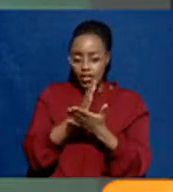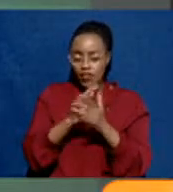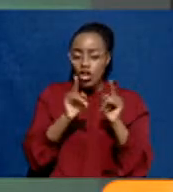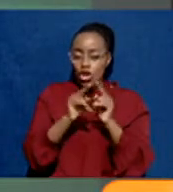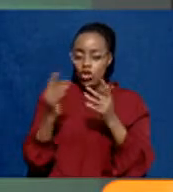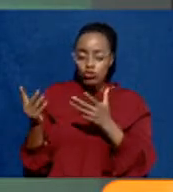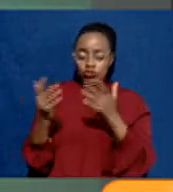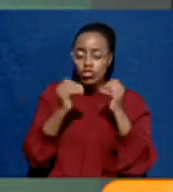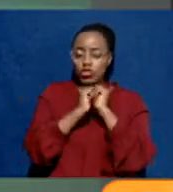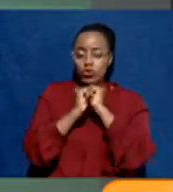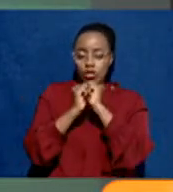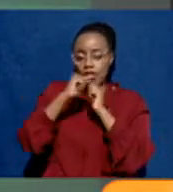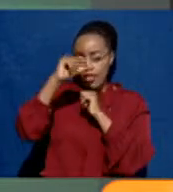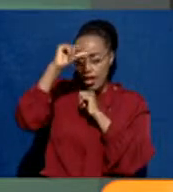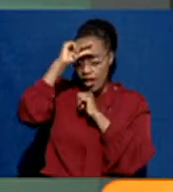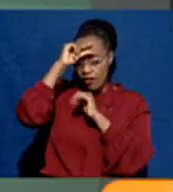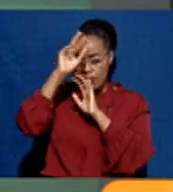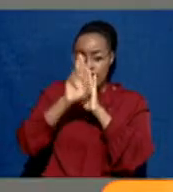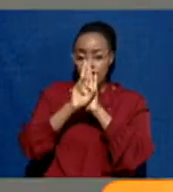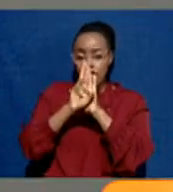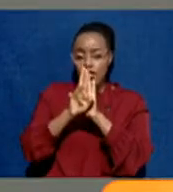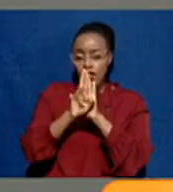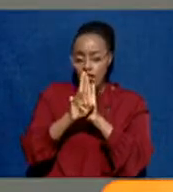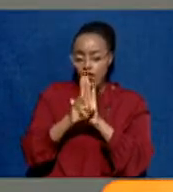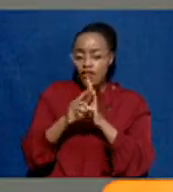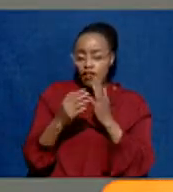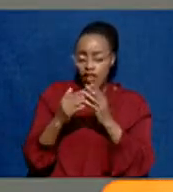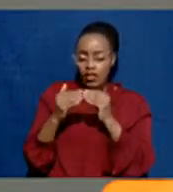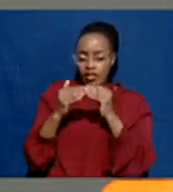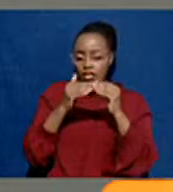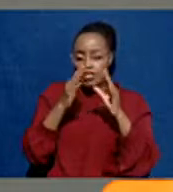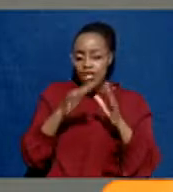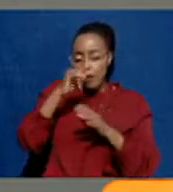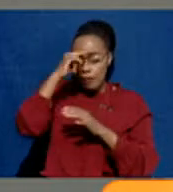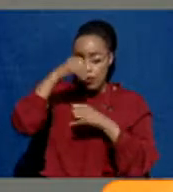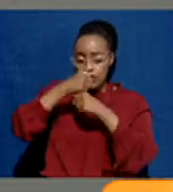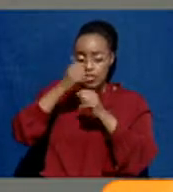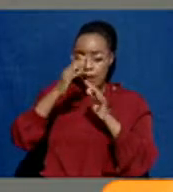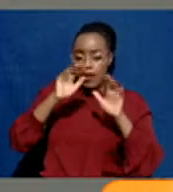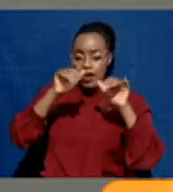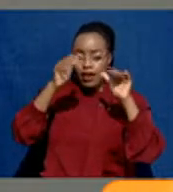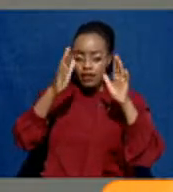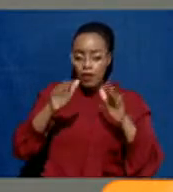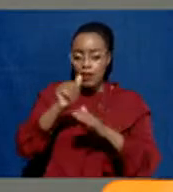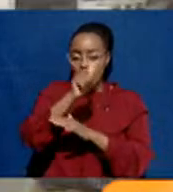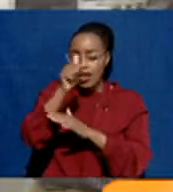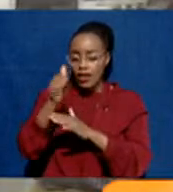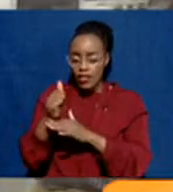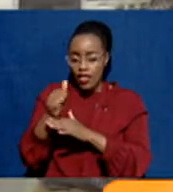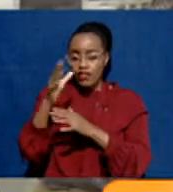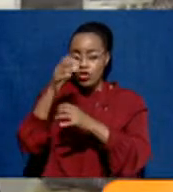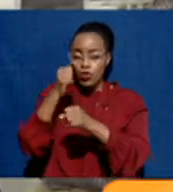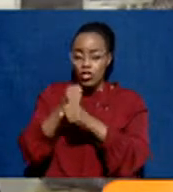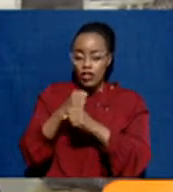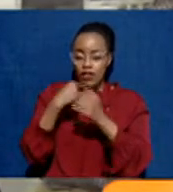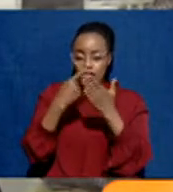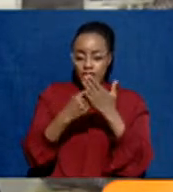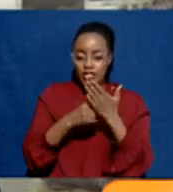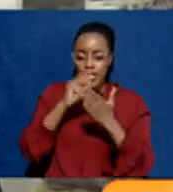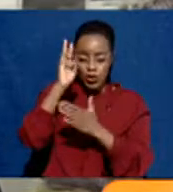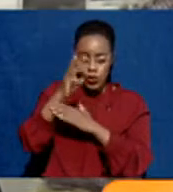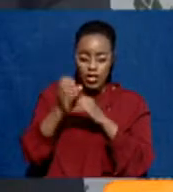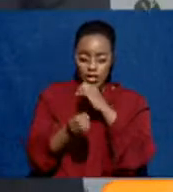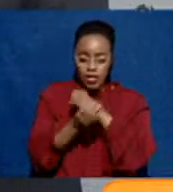bring together government representatives, industry thought leaders, policymakers, farmers, among others. Stakeholders will discuss and